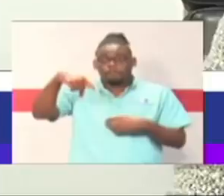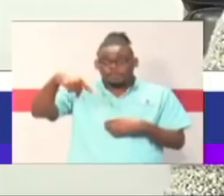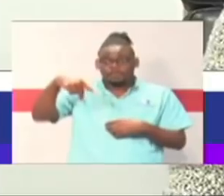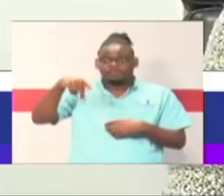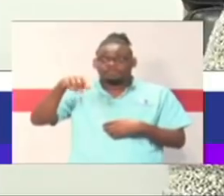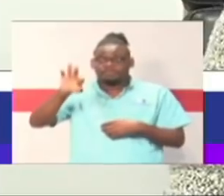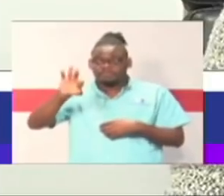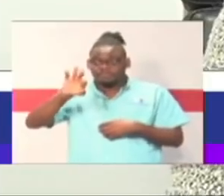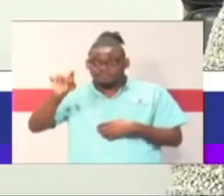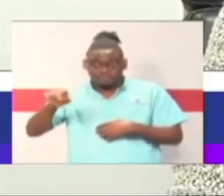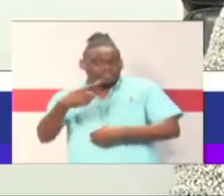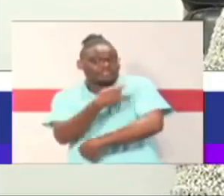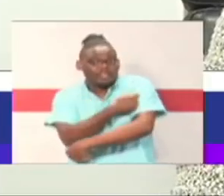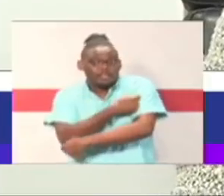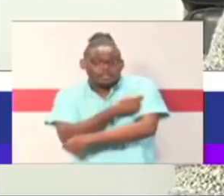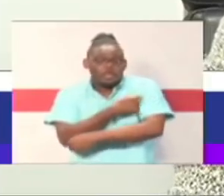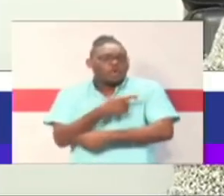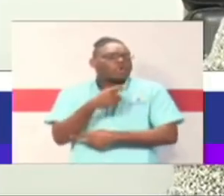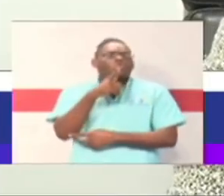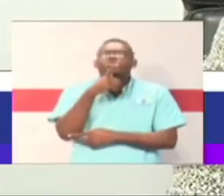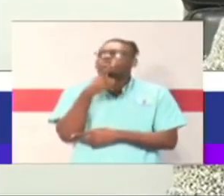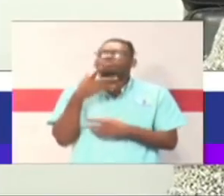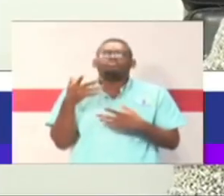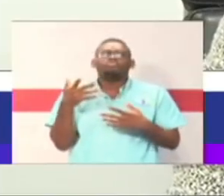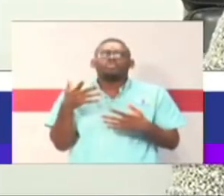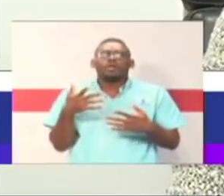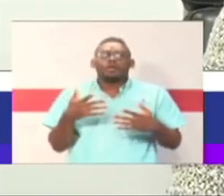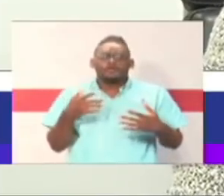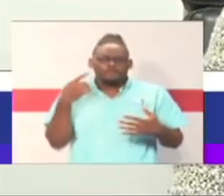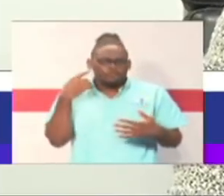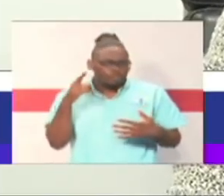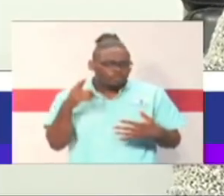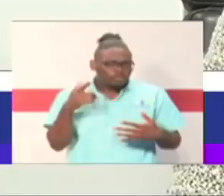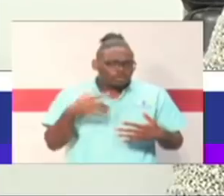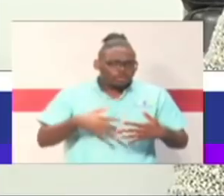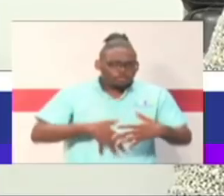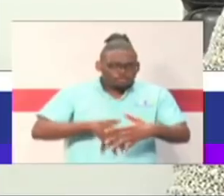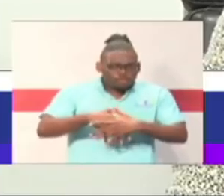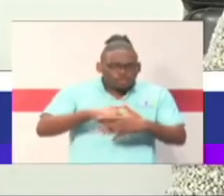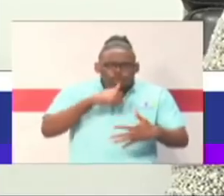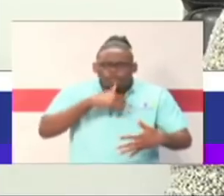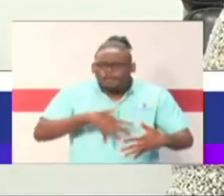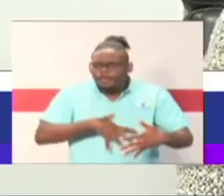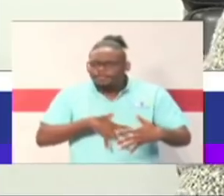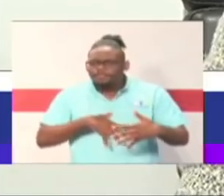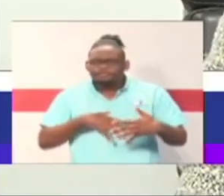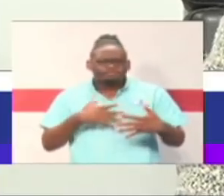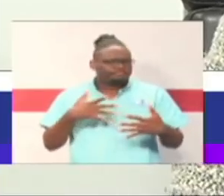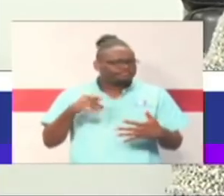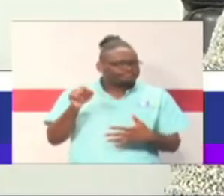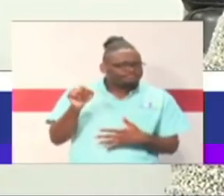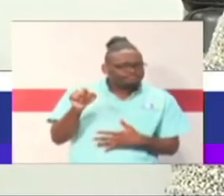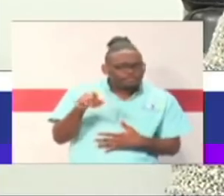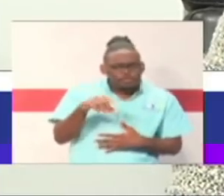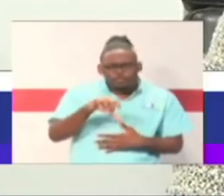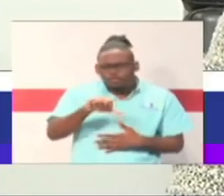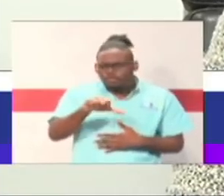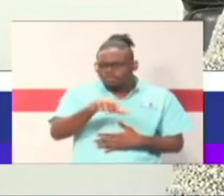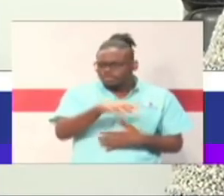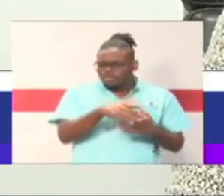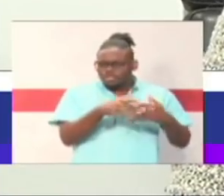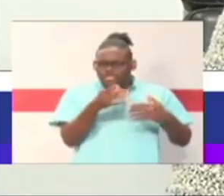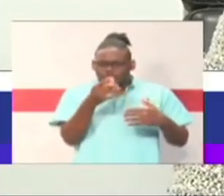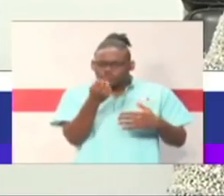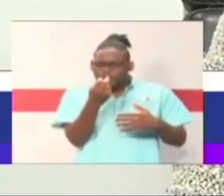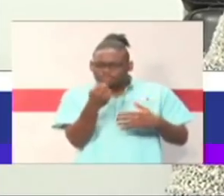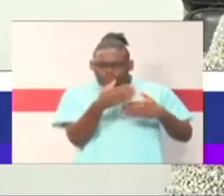and over, pregnant women, healthcare workers, teachers. There's the J&J, Johnson & Johnson, one-dose vaccine. There's